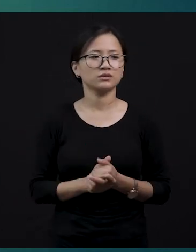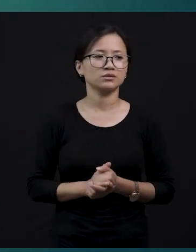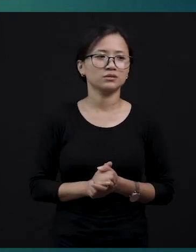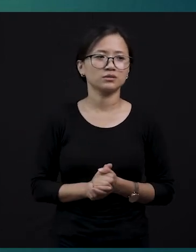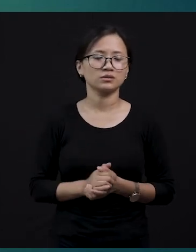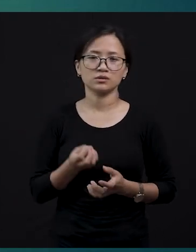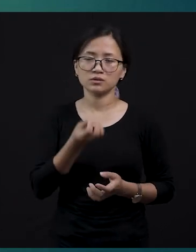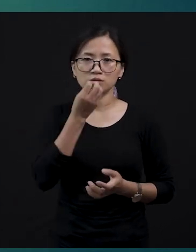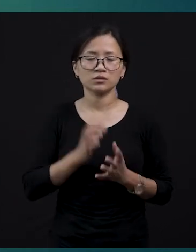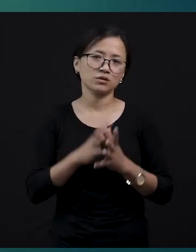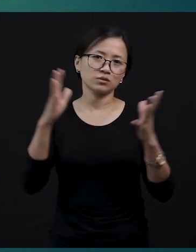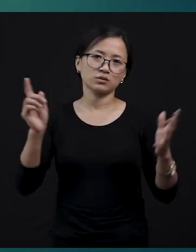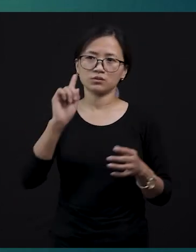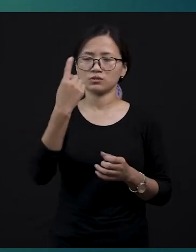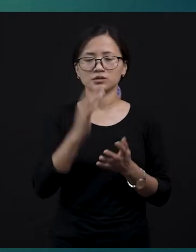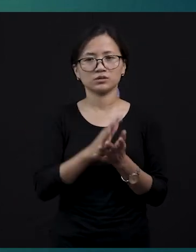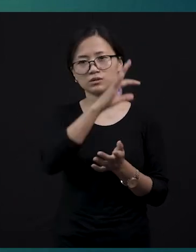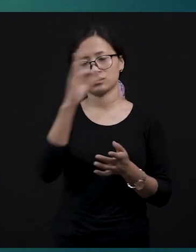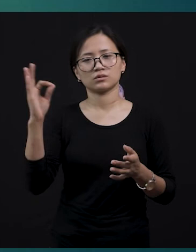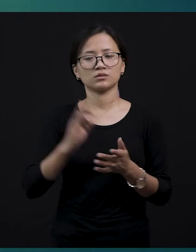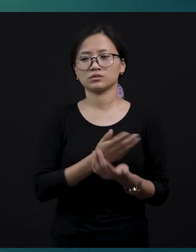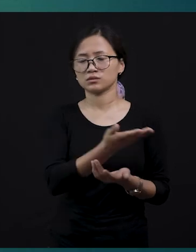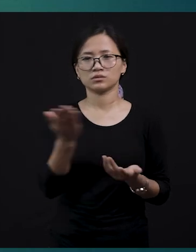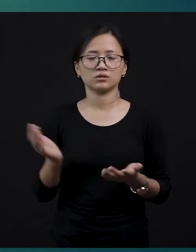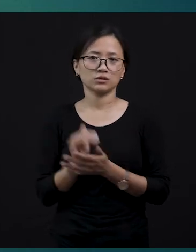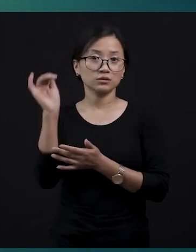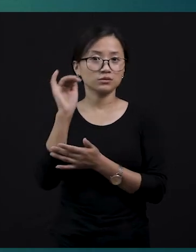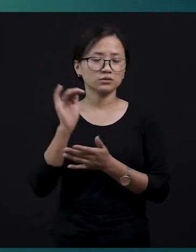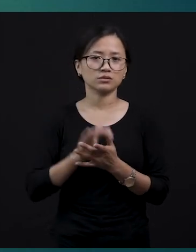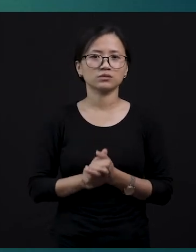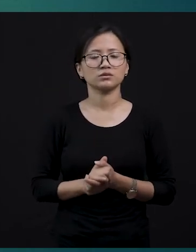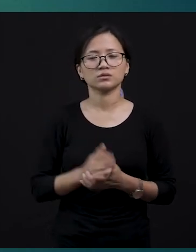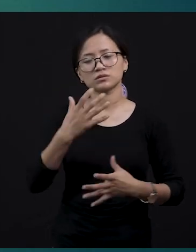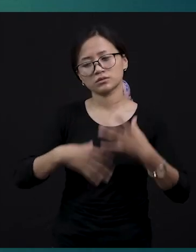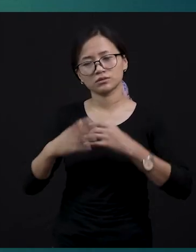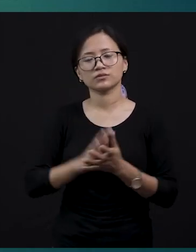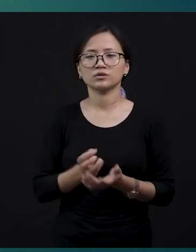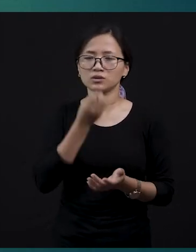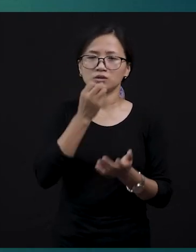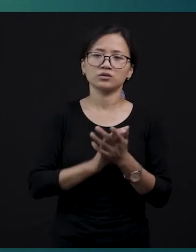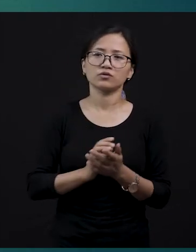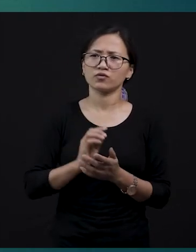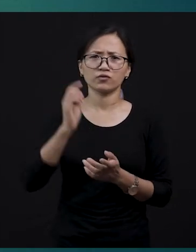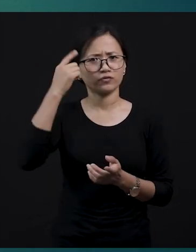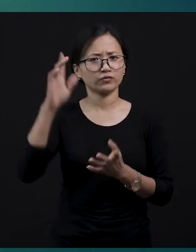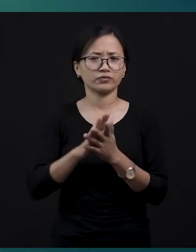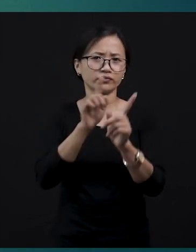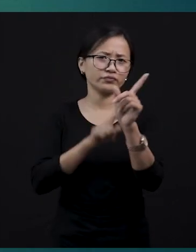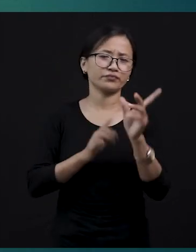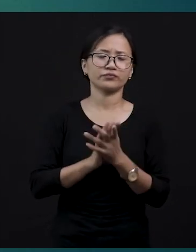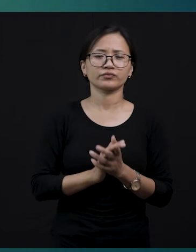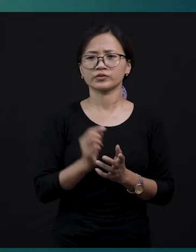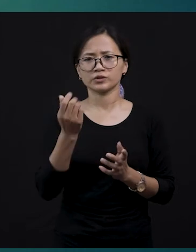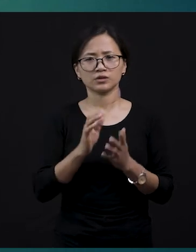snakes have to eat more than once in a week, but there are some snakes that can survive without eating for a year, okay?